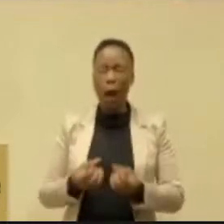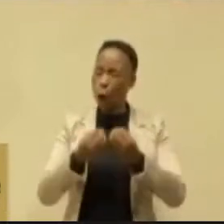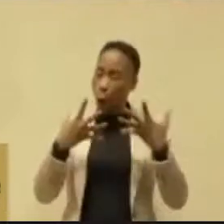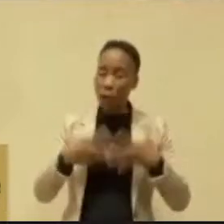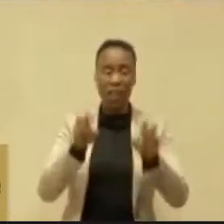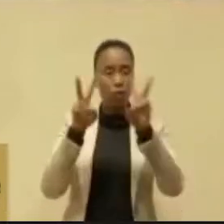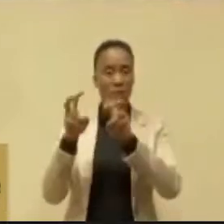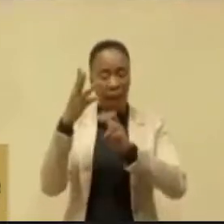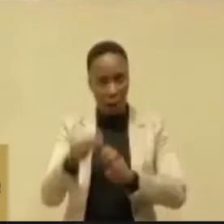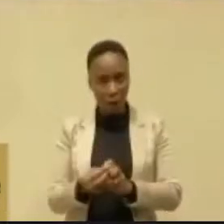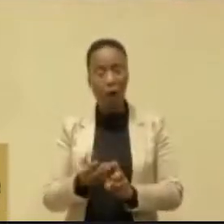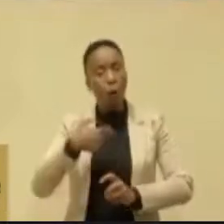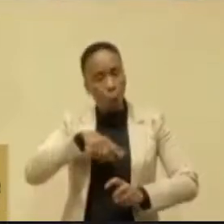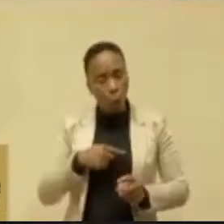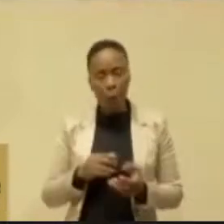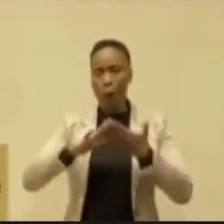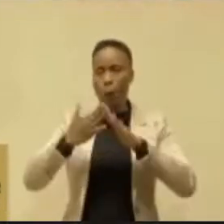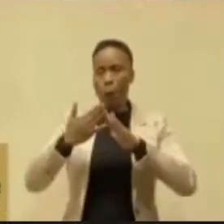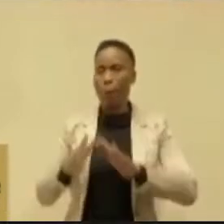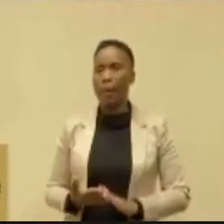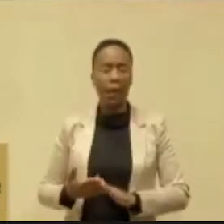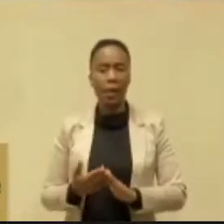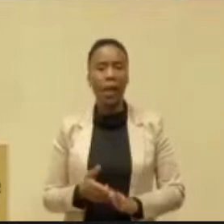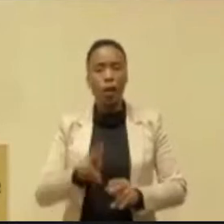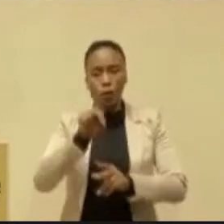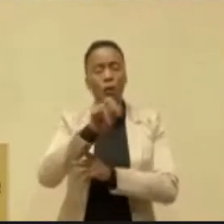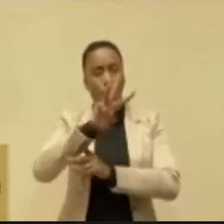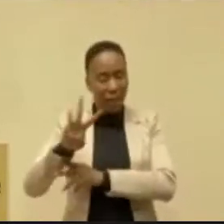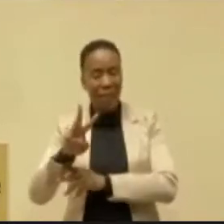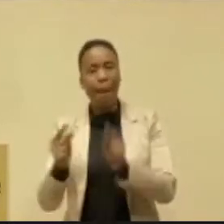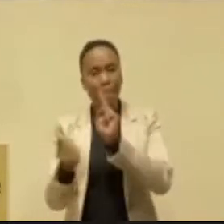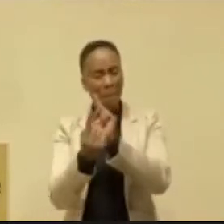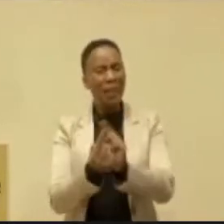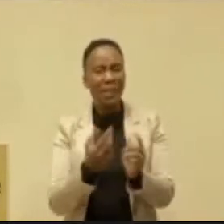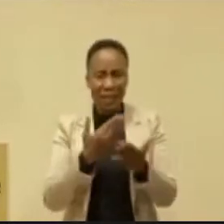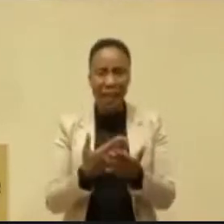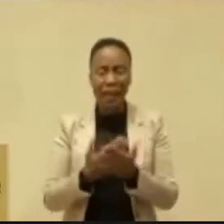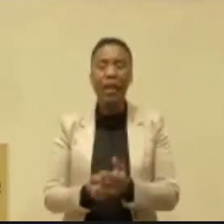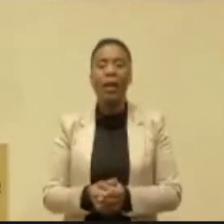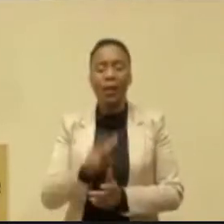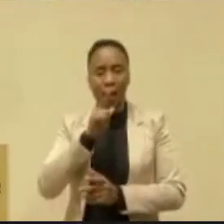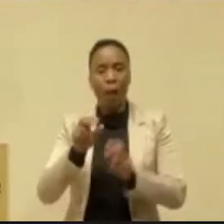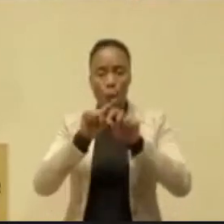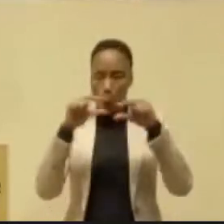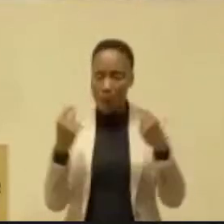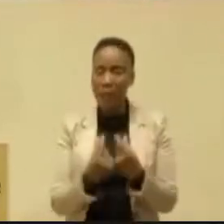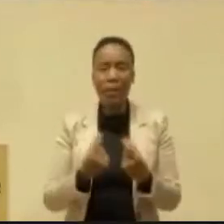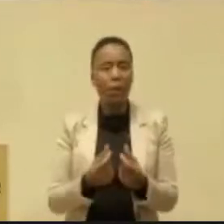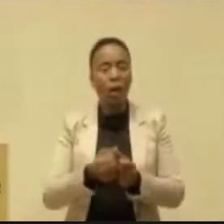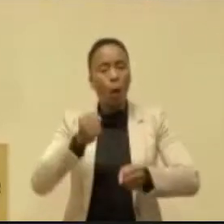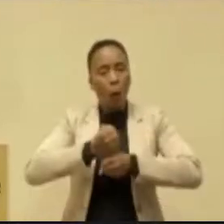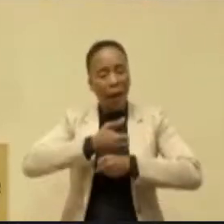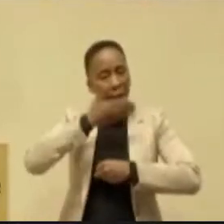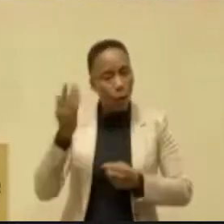committee we as a northwestern can meet generally committee unemployment